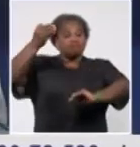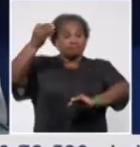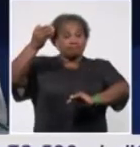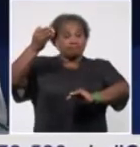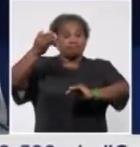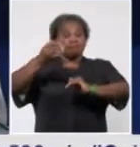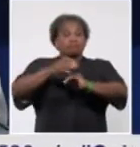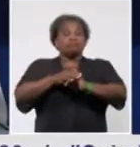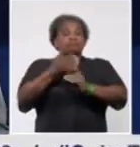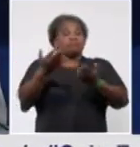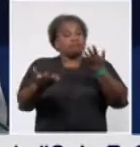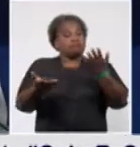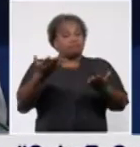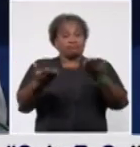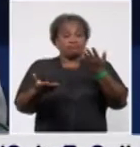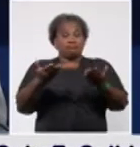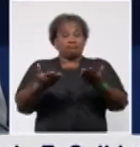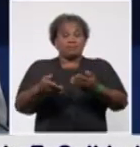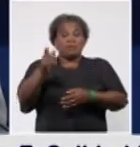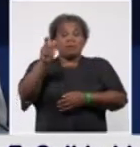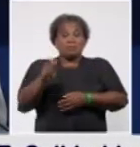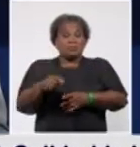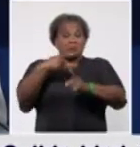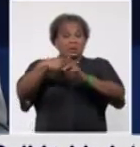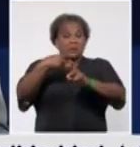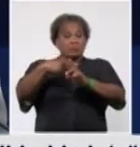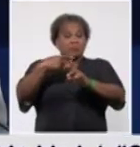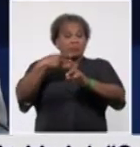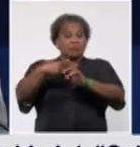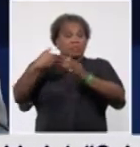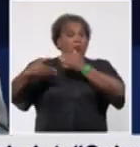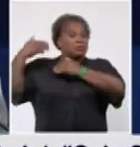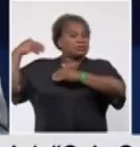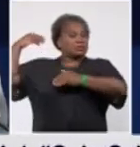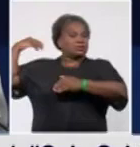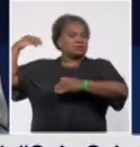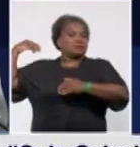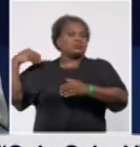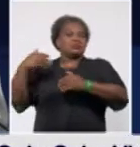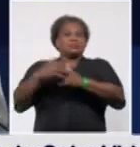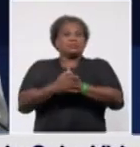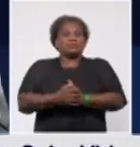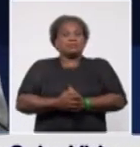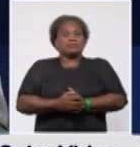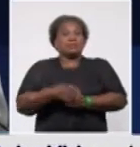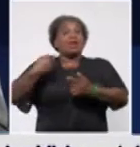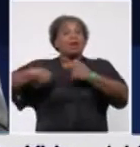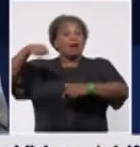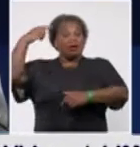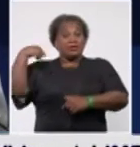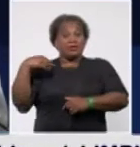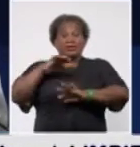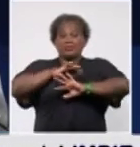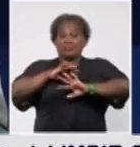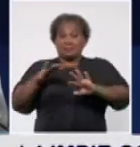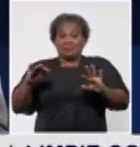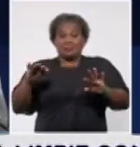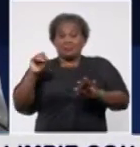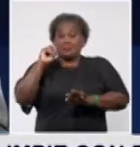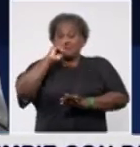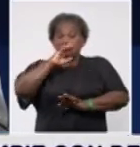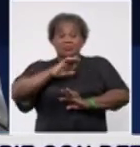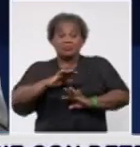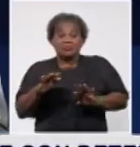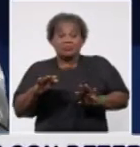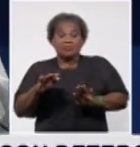626 confirmed active cases. Quite a high number, and the result of the large amount of positive cases we have